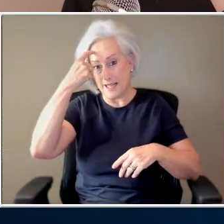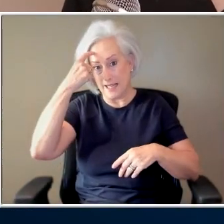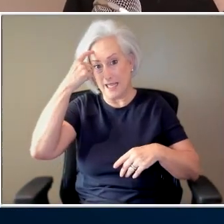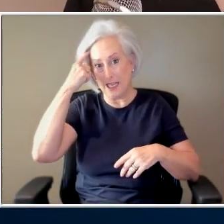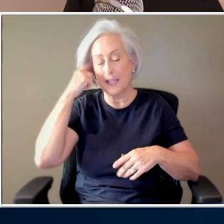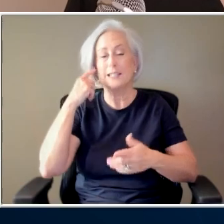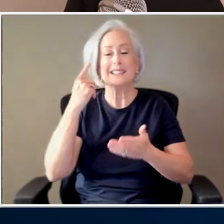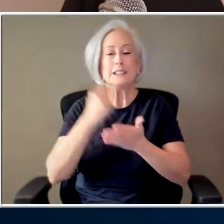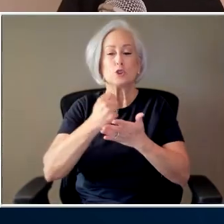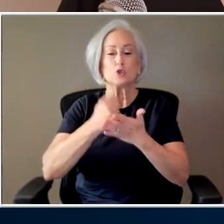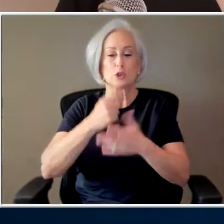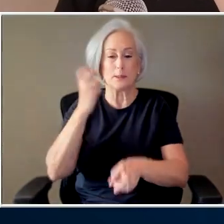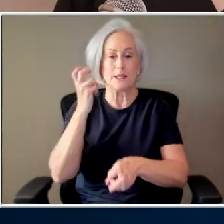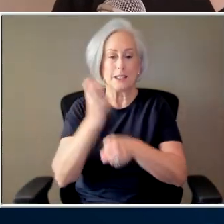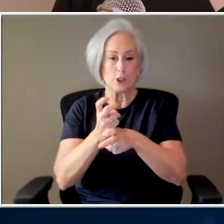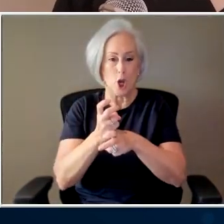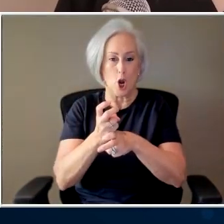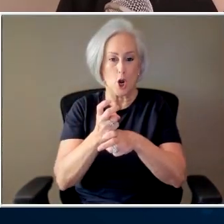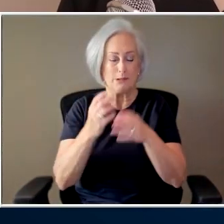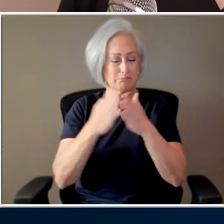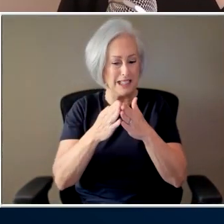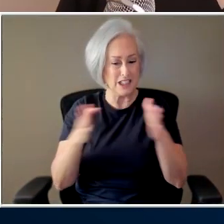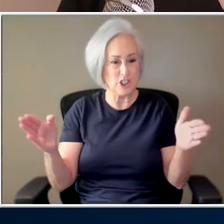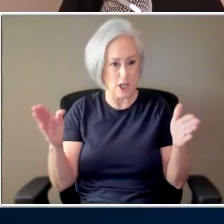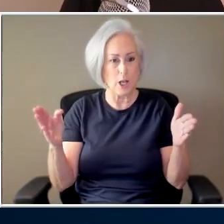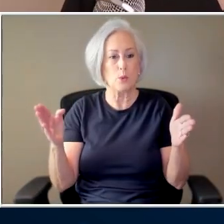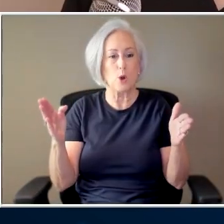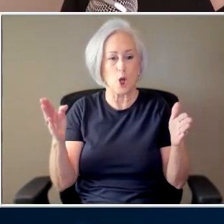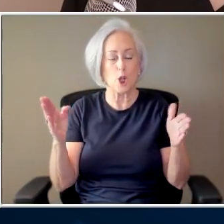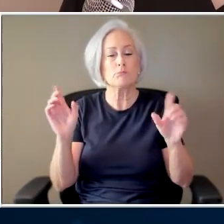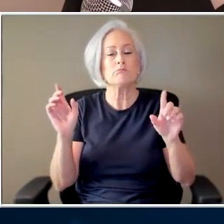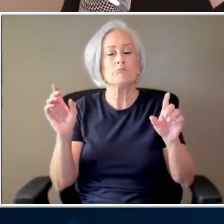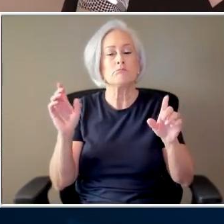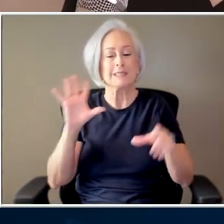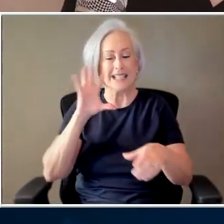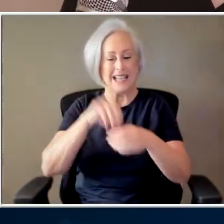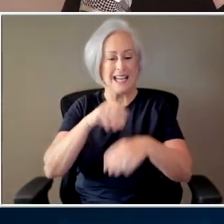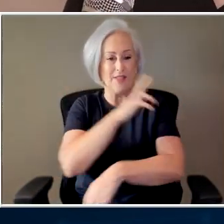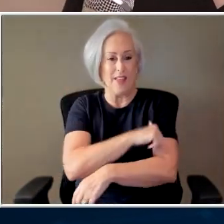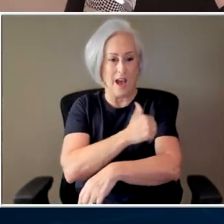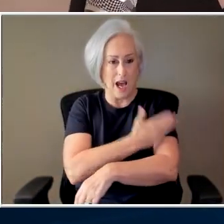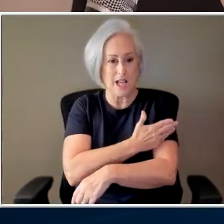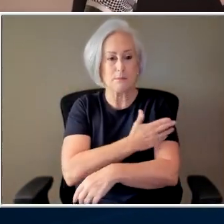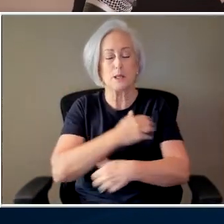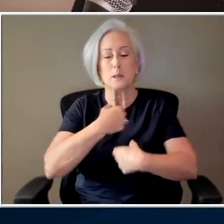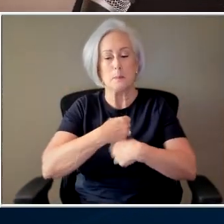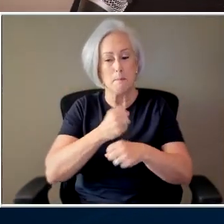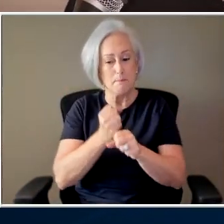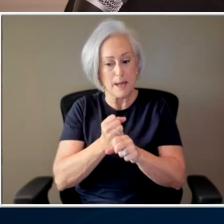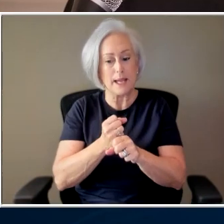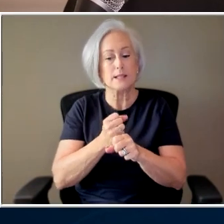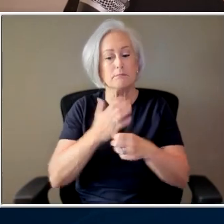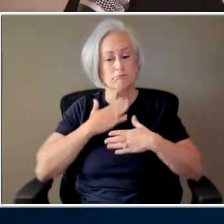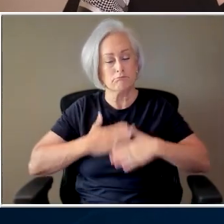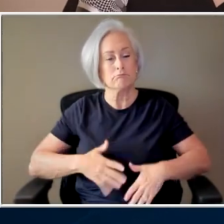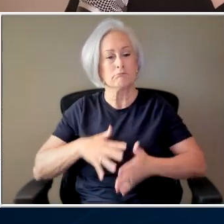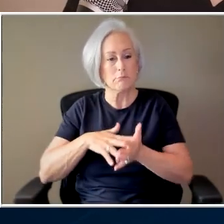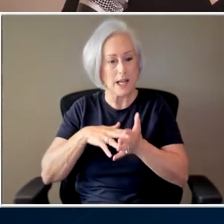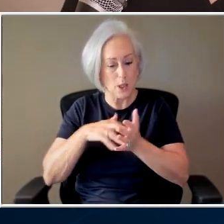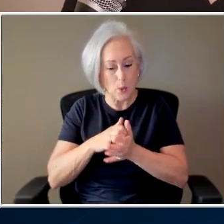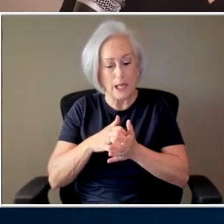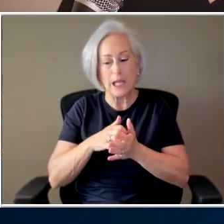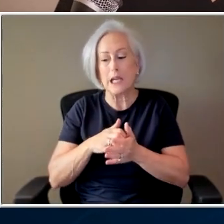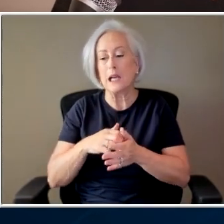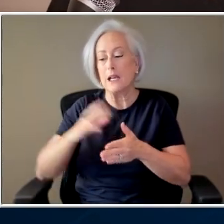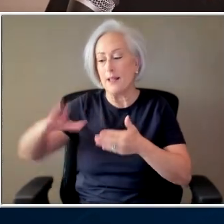There's just in general being in the hospital for that long, a lot of associated fatigue, weakness, complications, and then when you count like some of the medications that